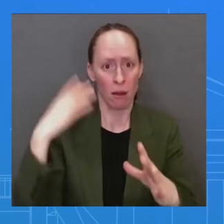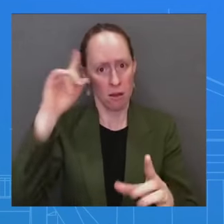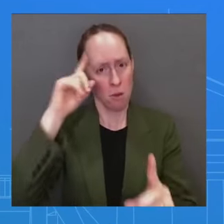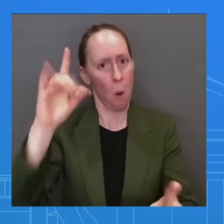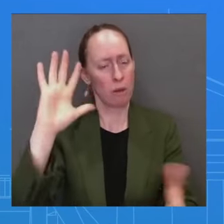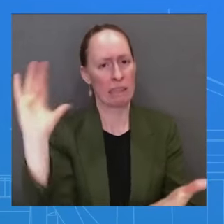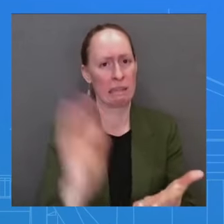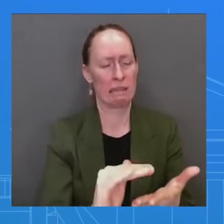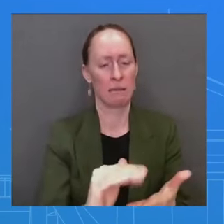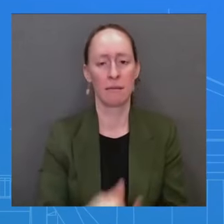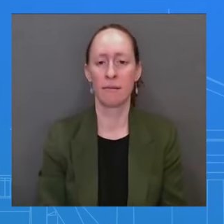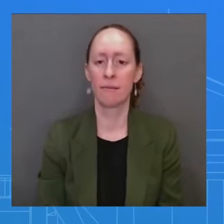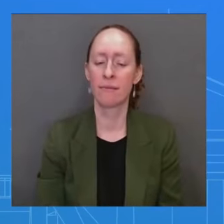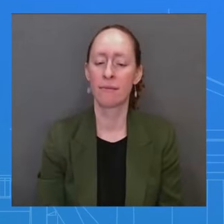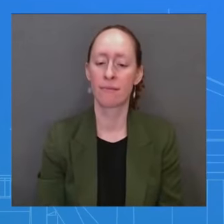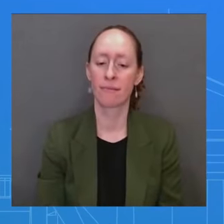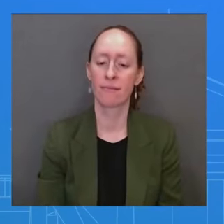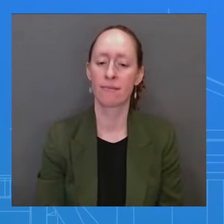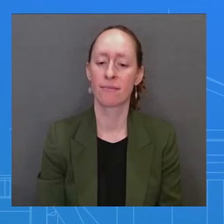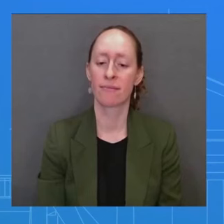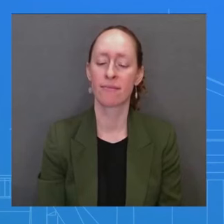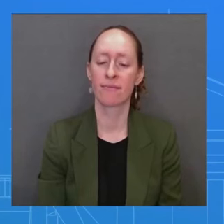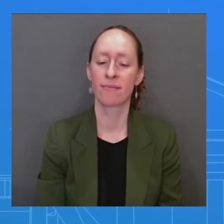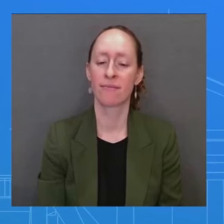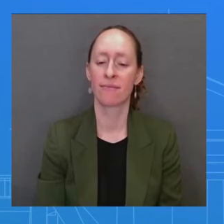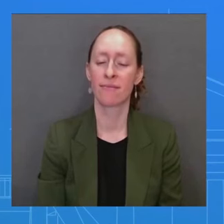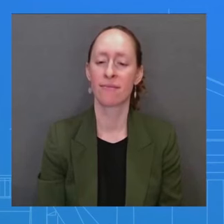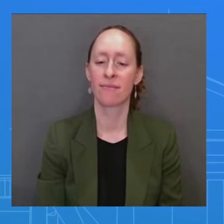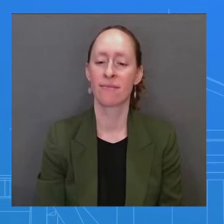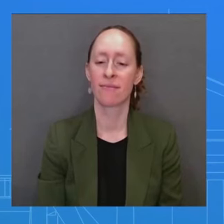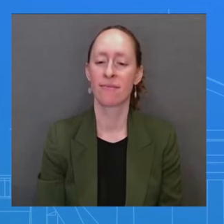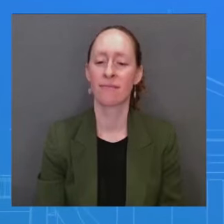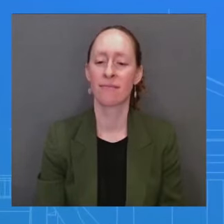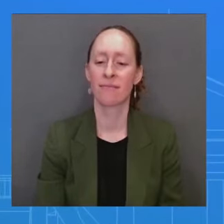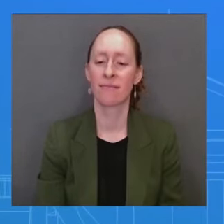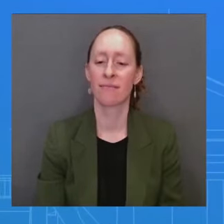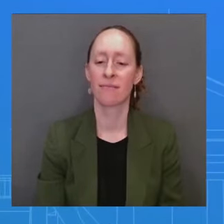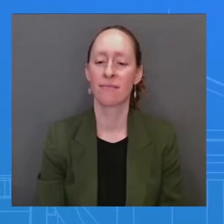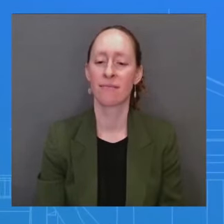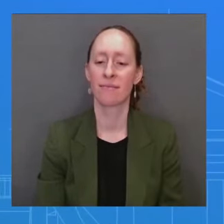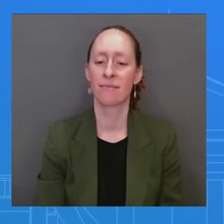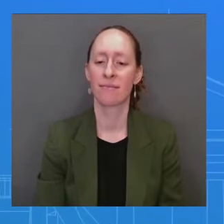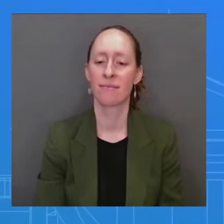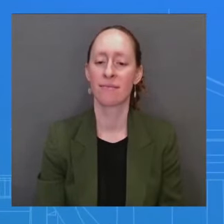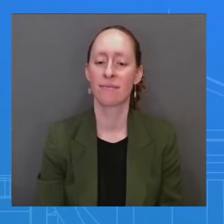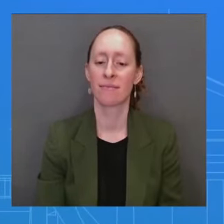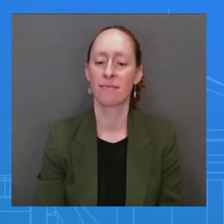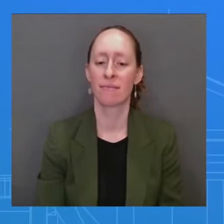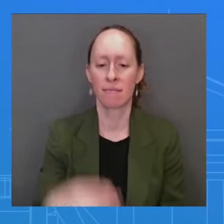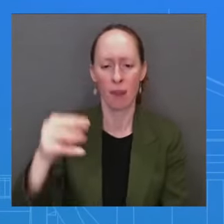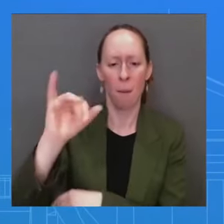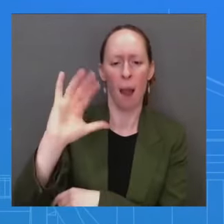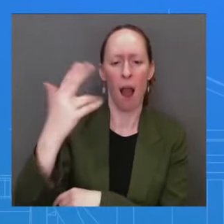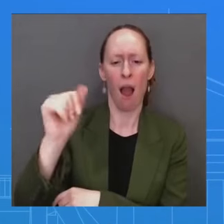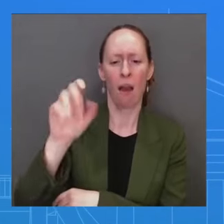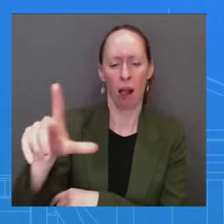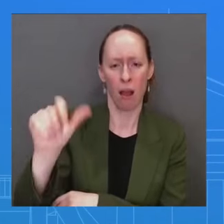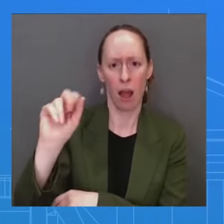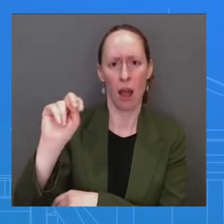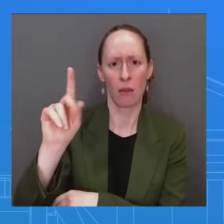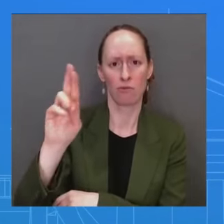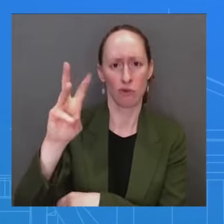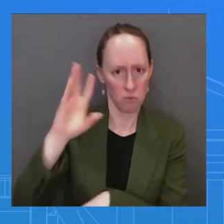The president announced earlier this week that Michel Andrew is leaving the administration. I wondered, is there any plan to replace him or appoint someone new to oversee